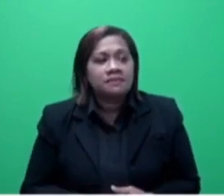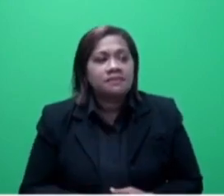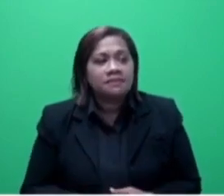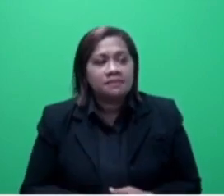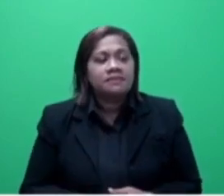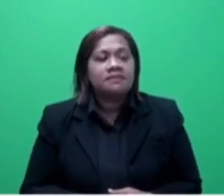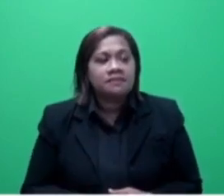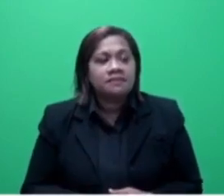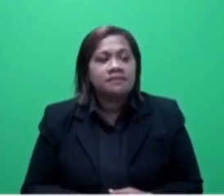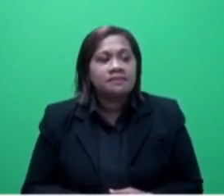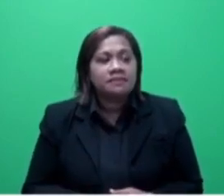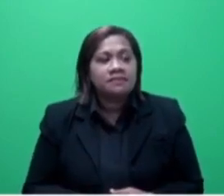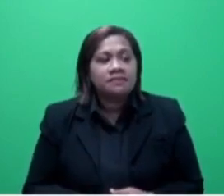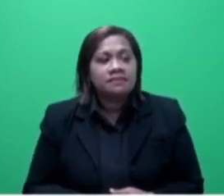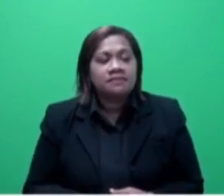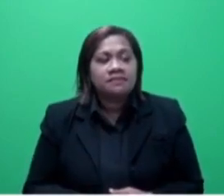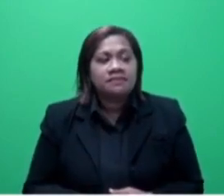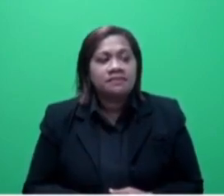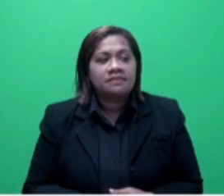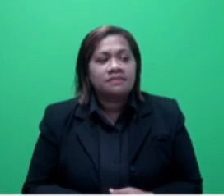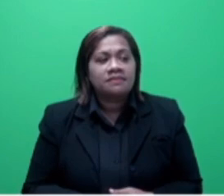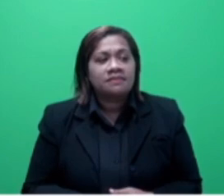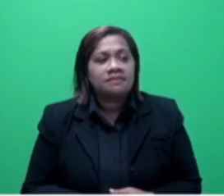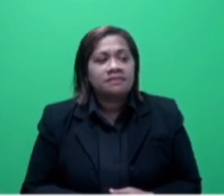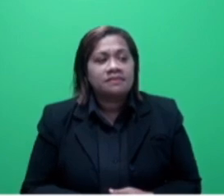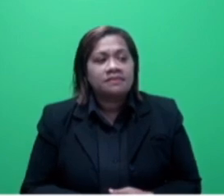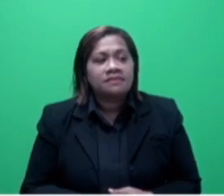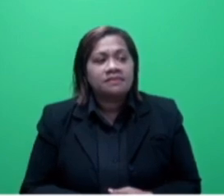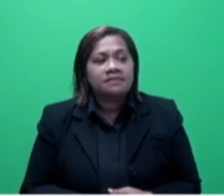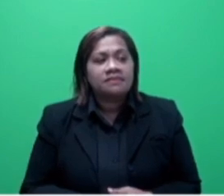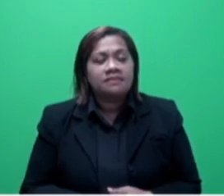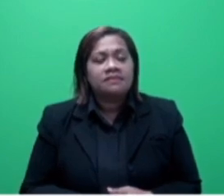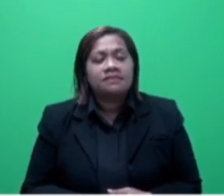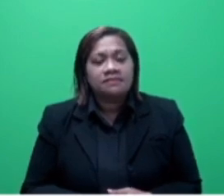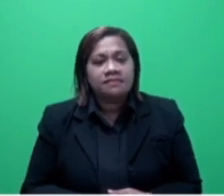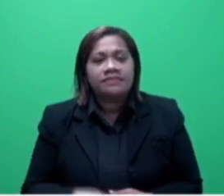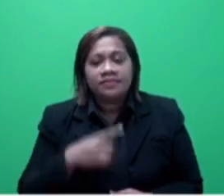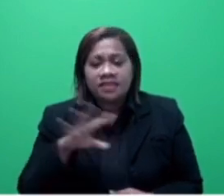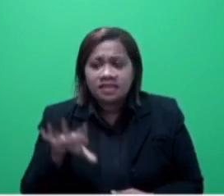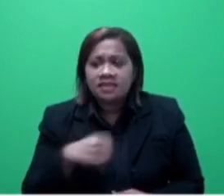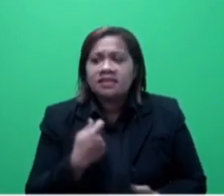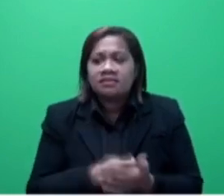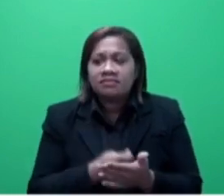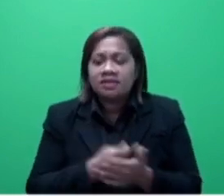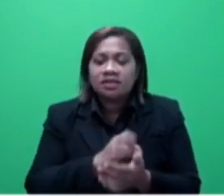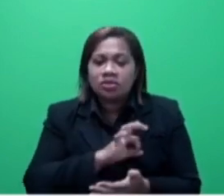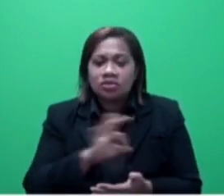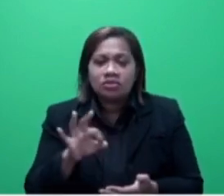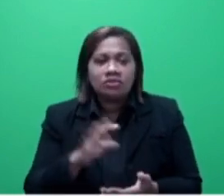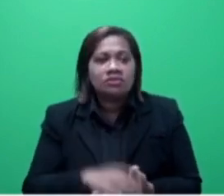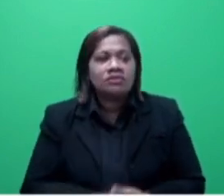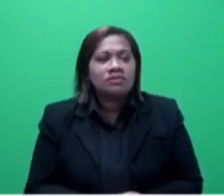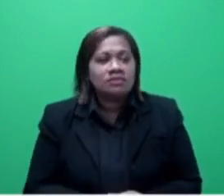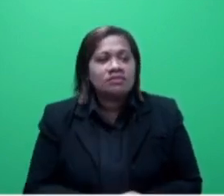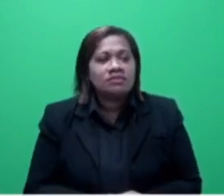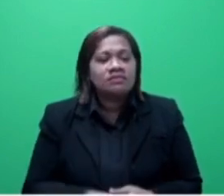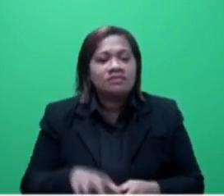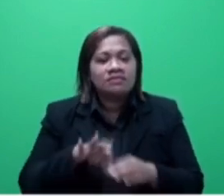Correction? He said, take the money and don't vote for them. Yeah, that's fine. Be correct. But again, stop informing.